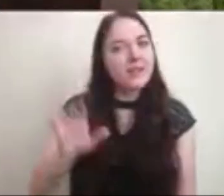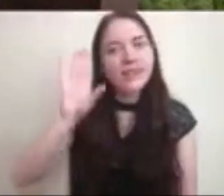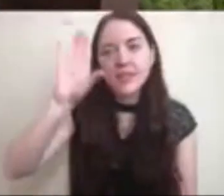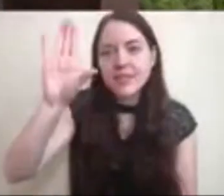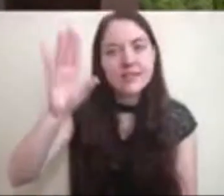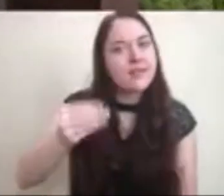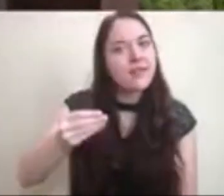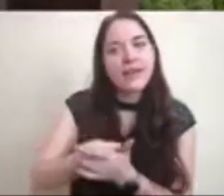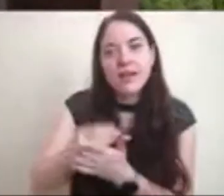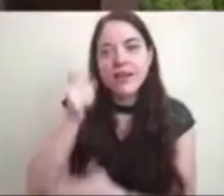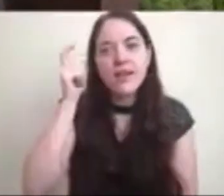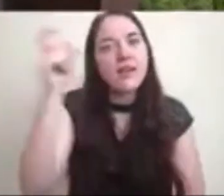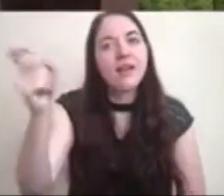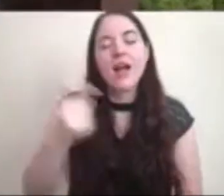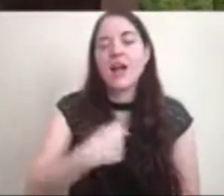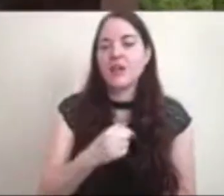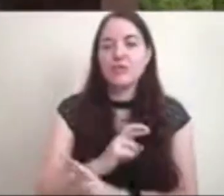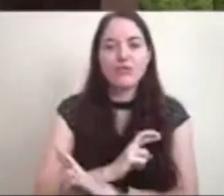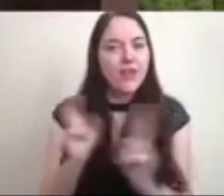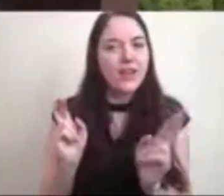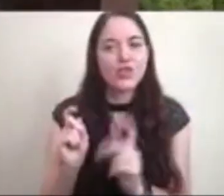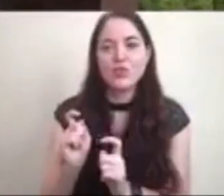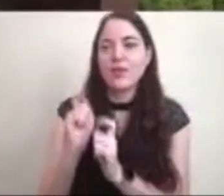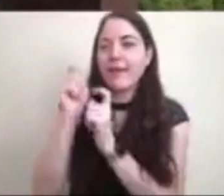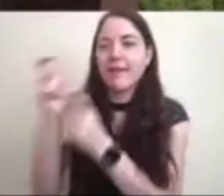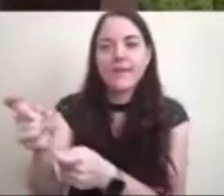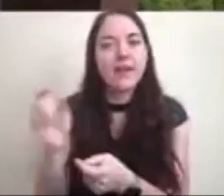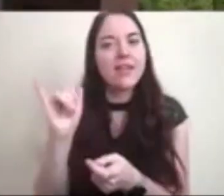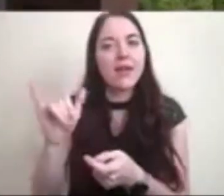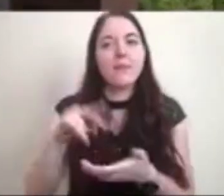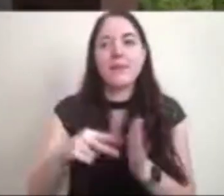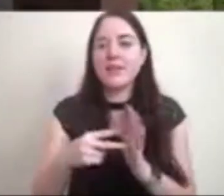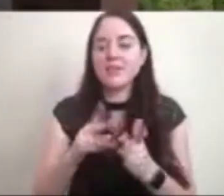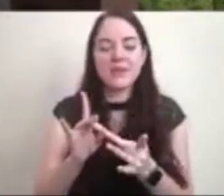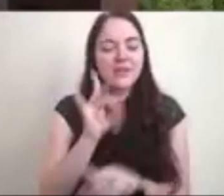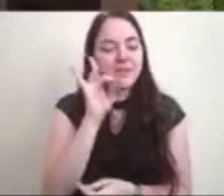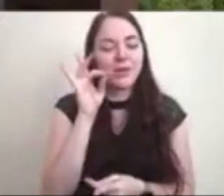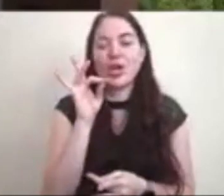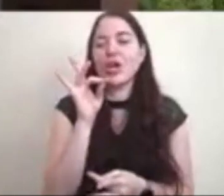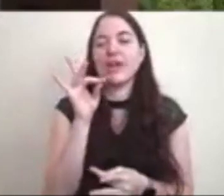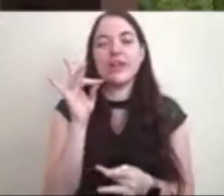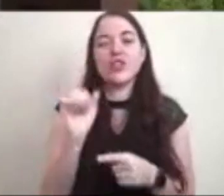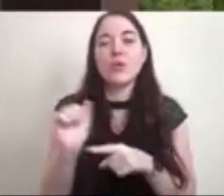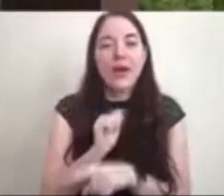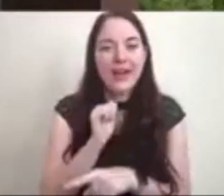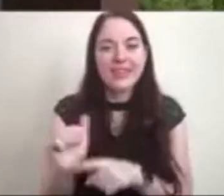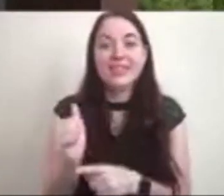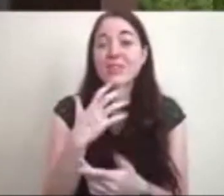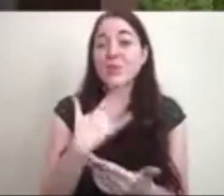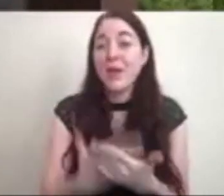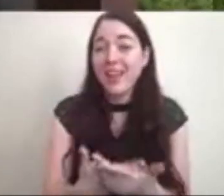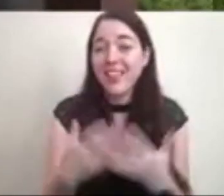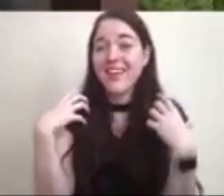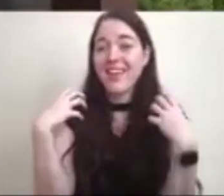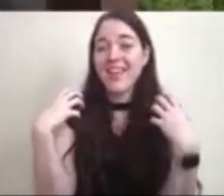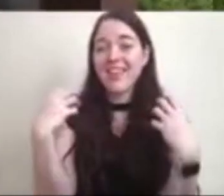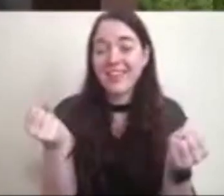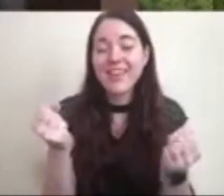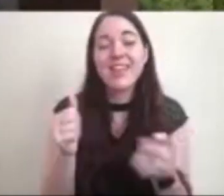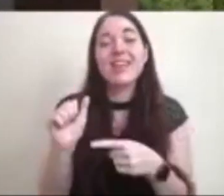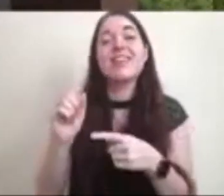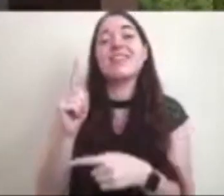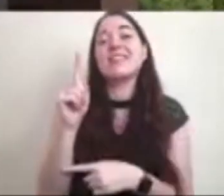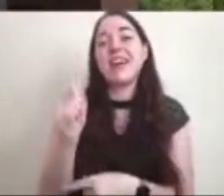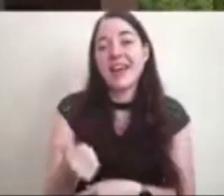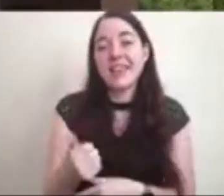from abundance, which keeps my practice spiritually well and healthy. A tithing practice for me is